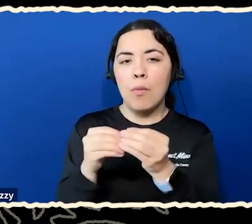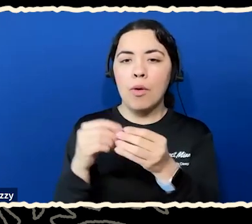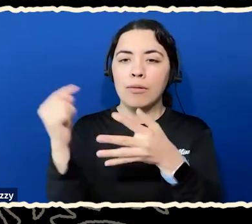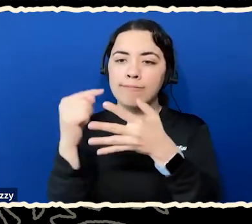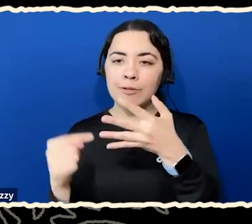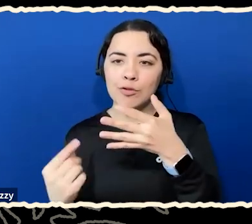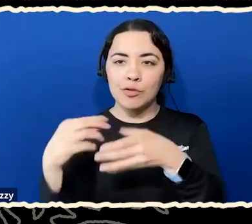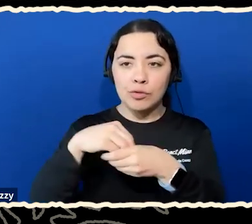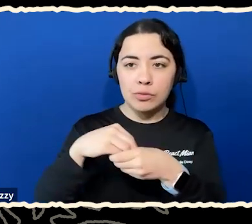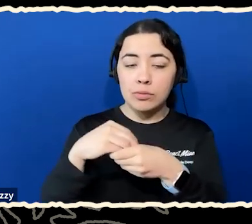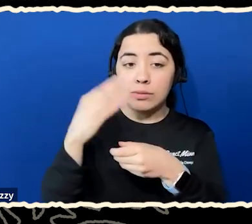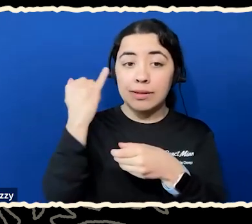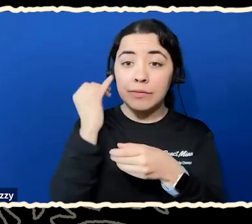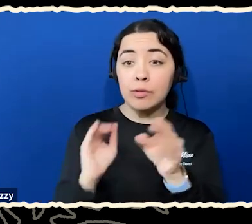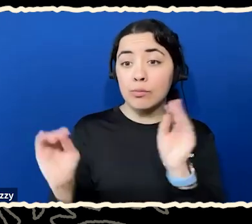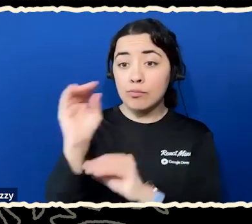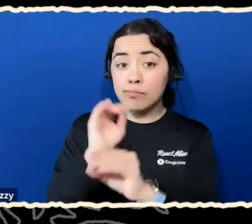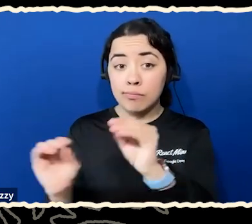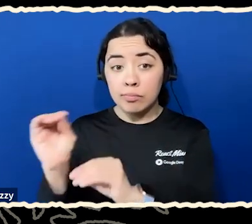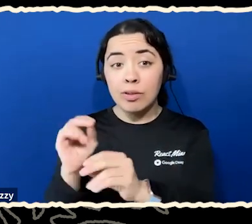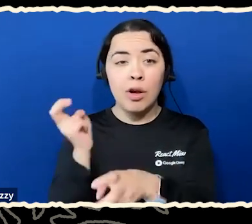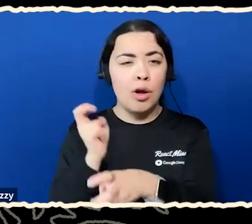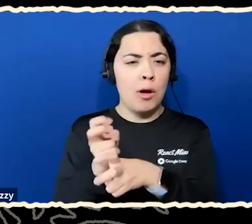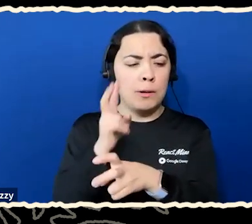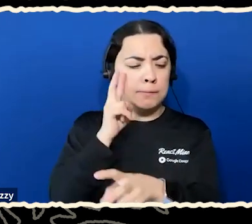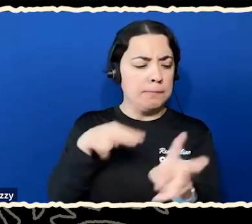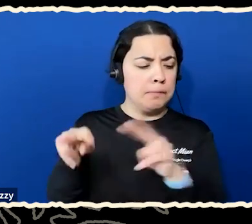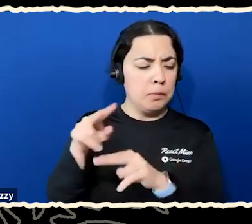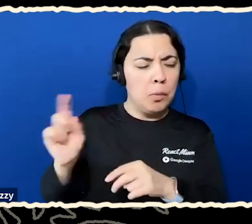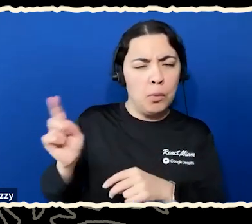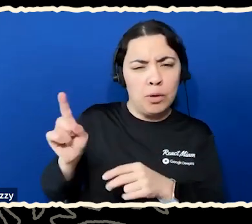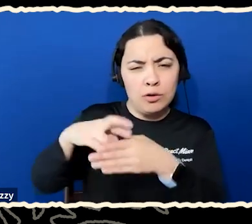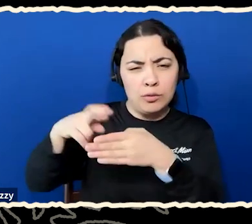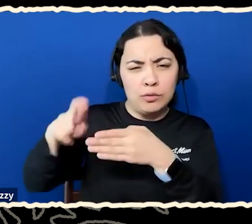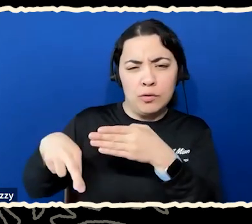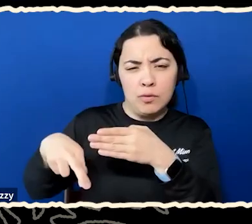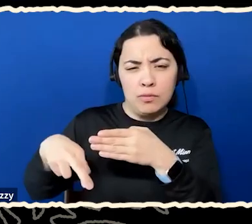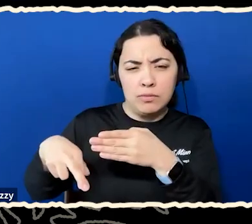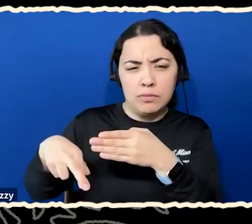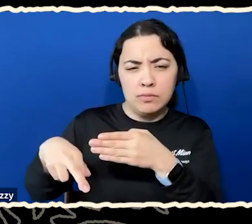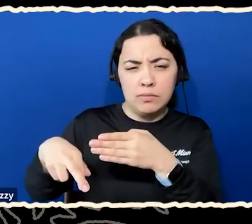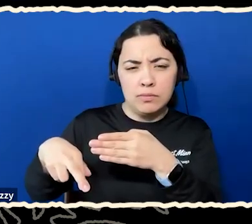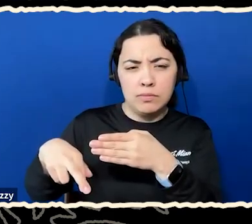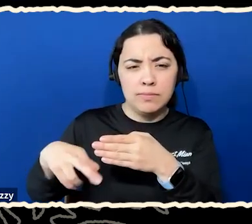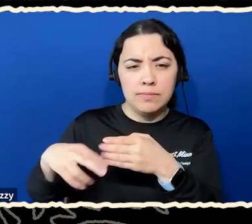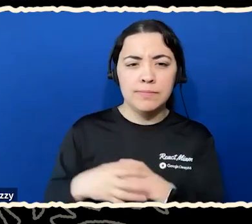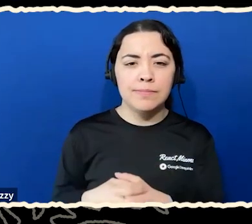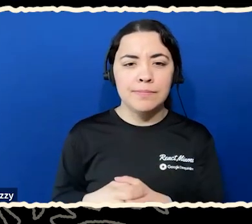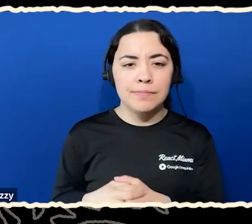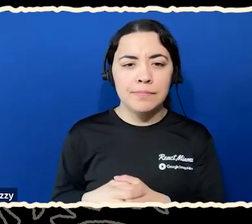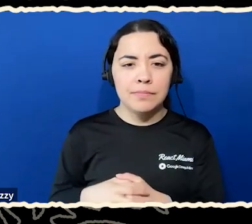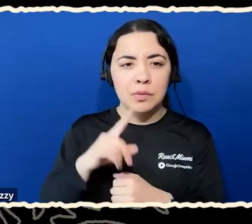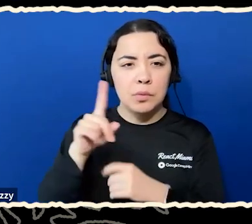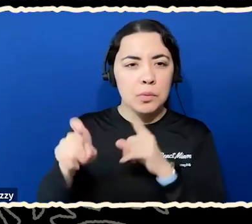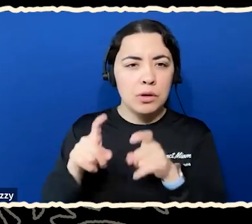when we reorder, it's hard to see where the resulting question is going. So we're going to animate that